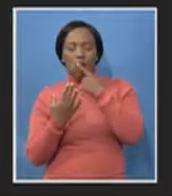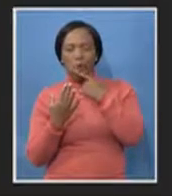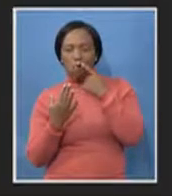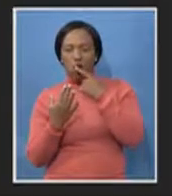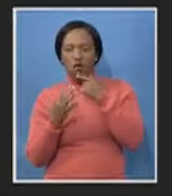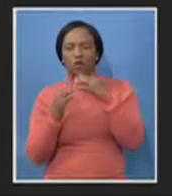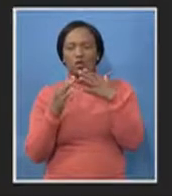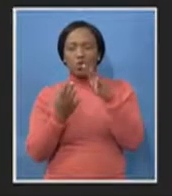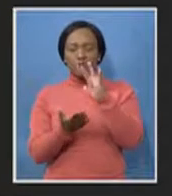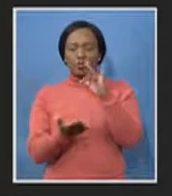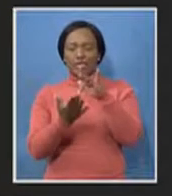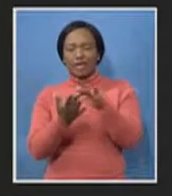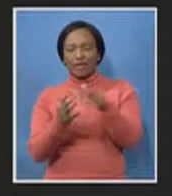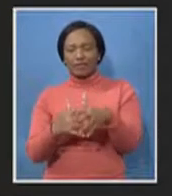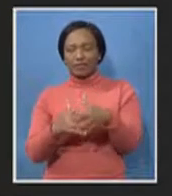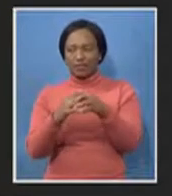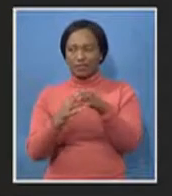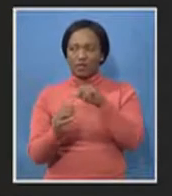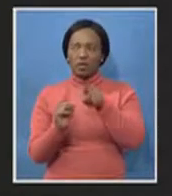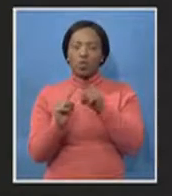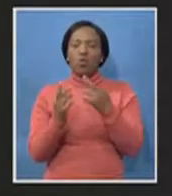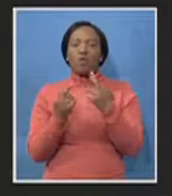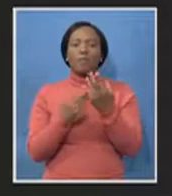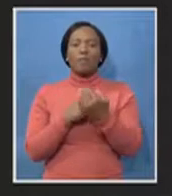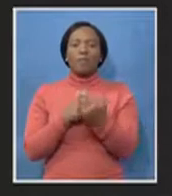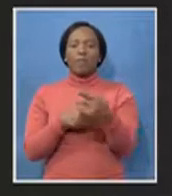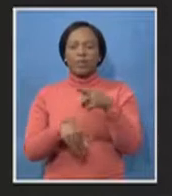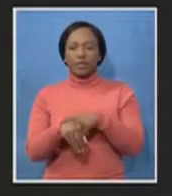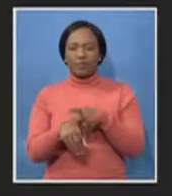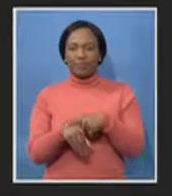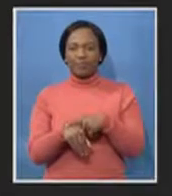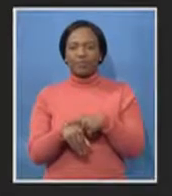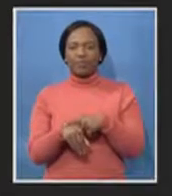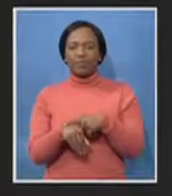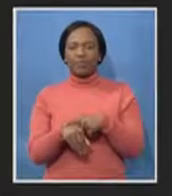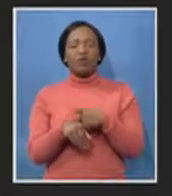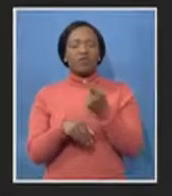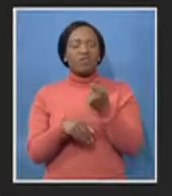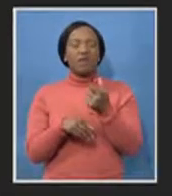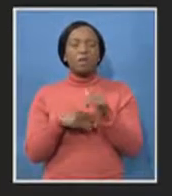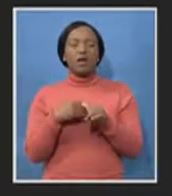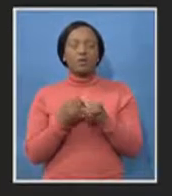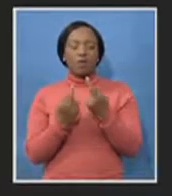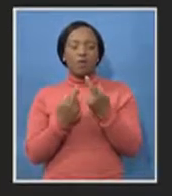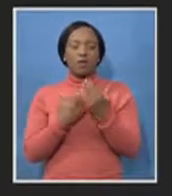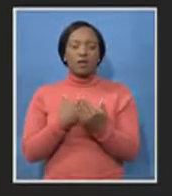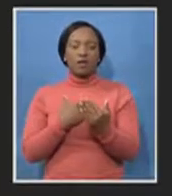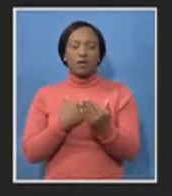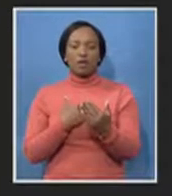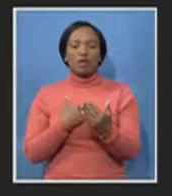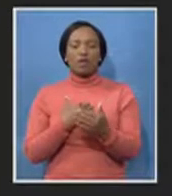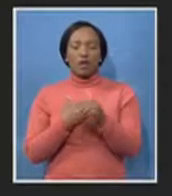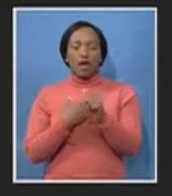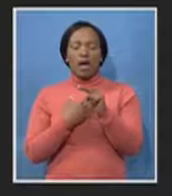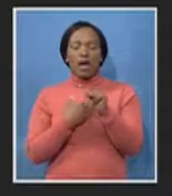with time, and I'm hoping that within months, we have antigen-based tests, which will measure the proteins